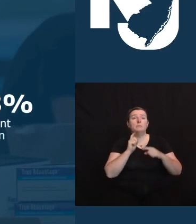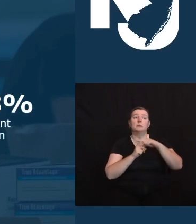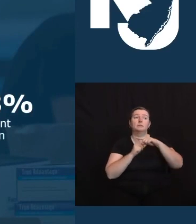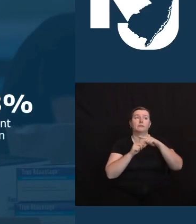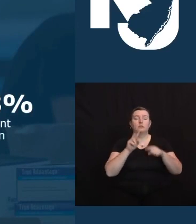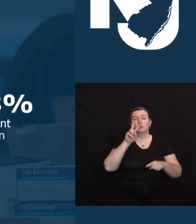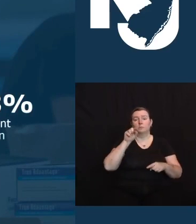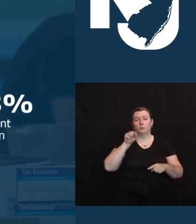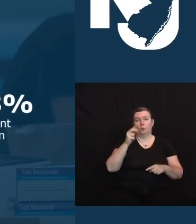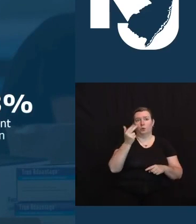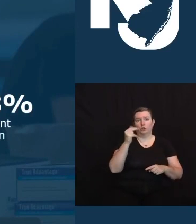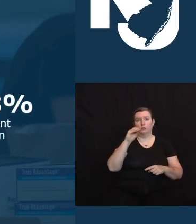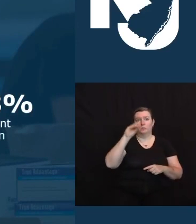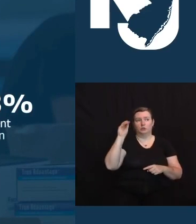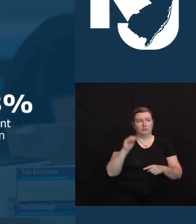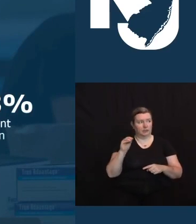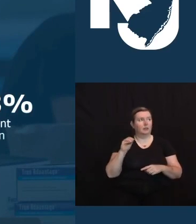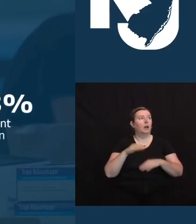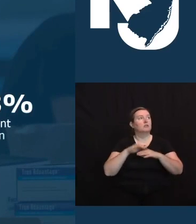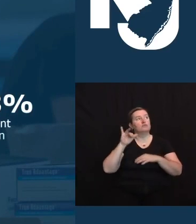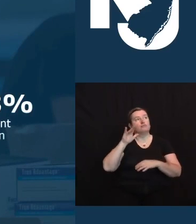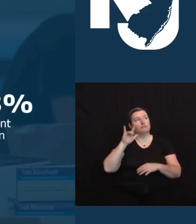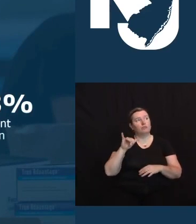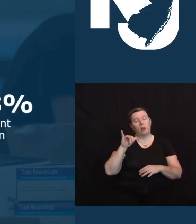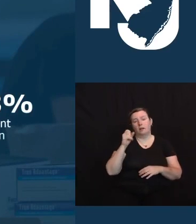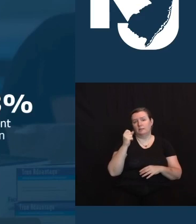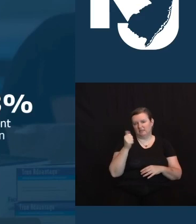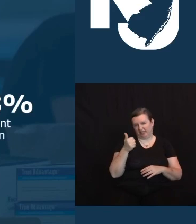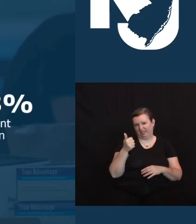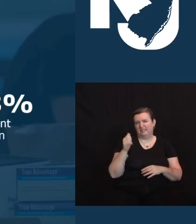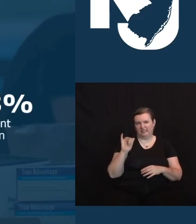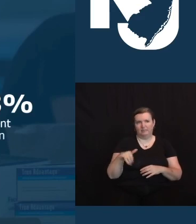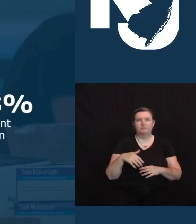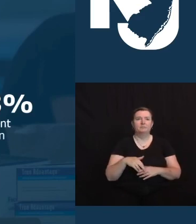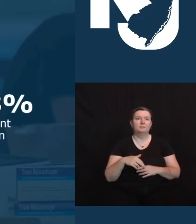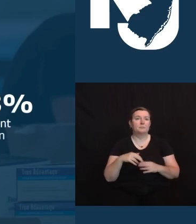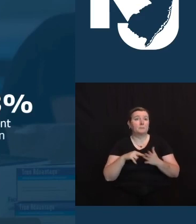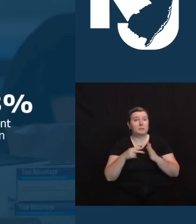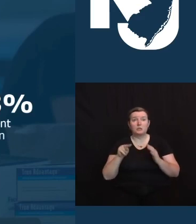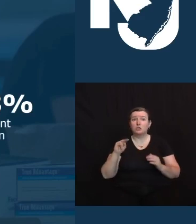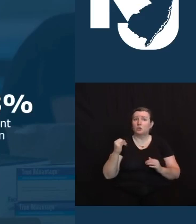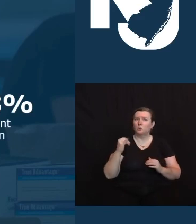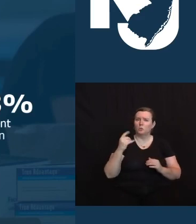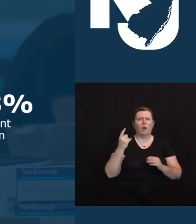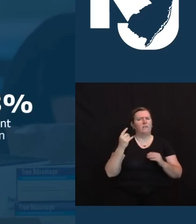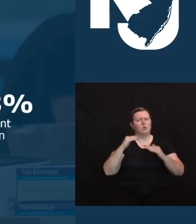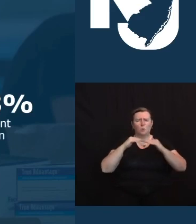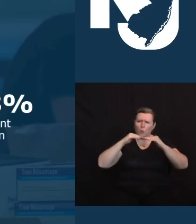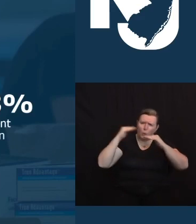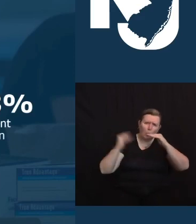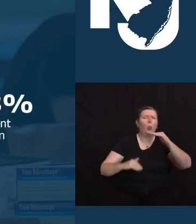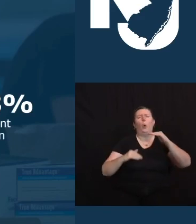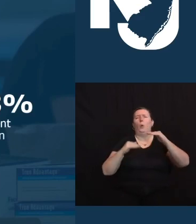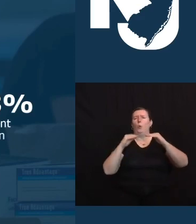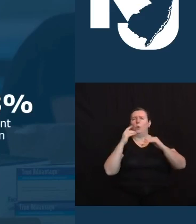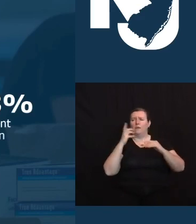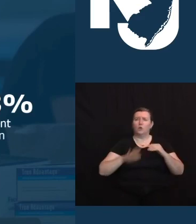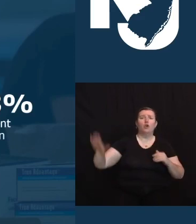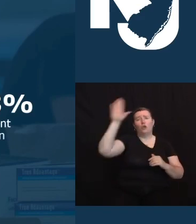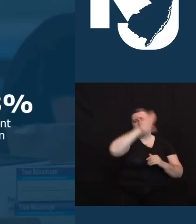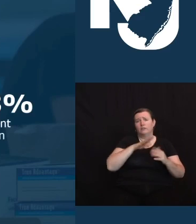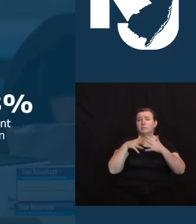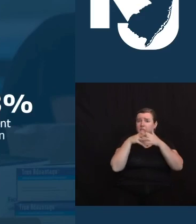10 was 2.13%. This keeps us among the lowest positivity rates in the entire country, although, Judy, it's up